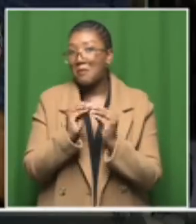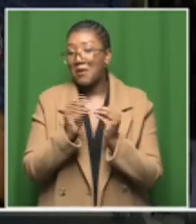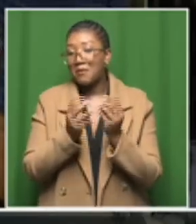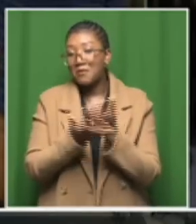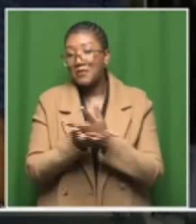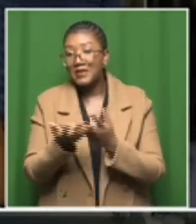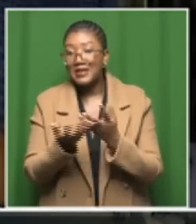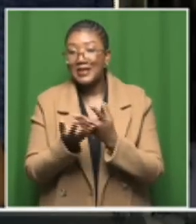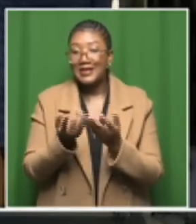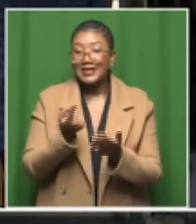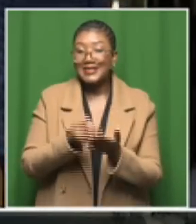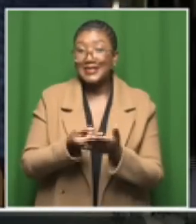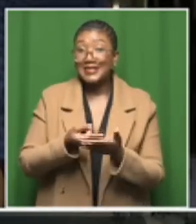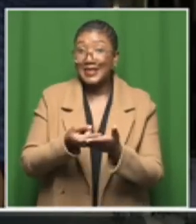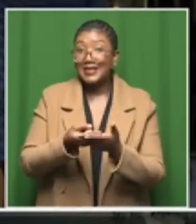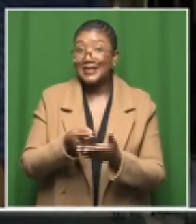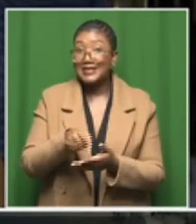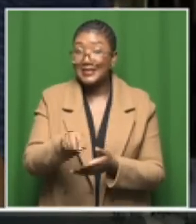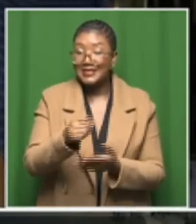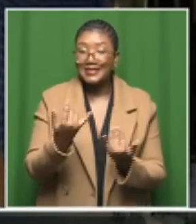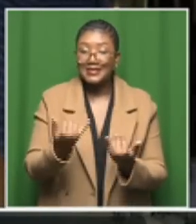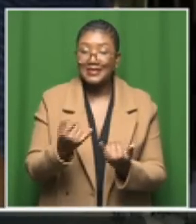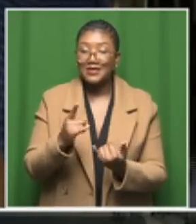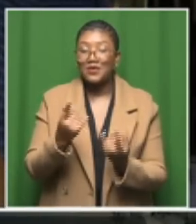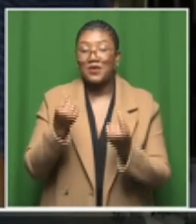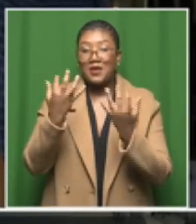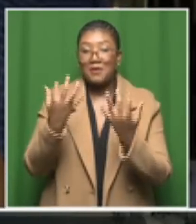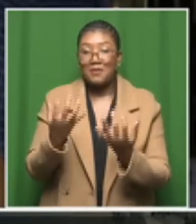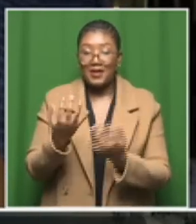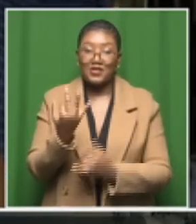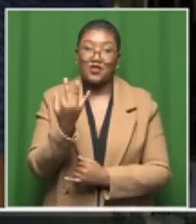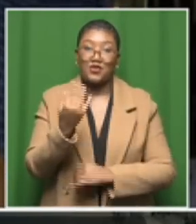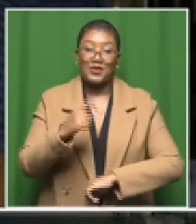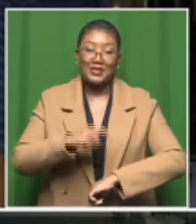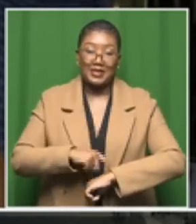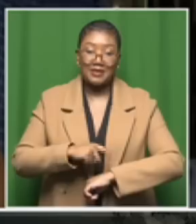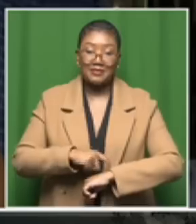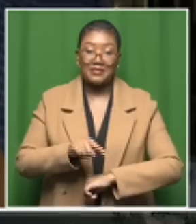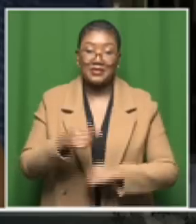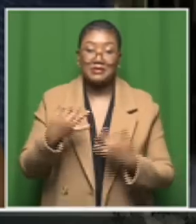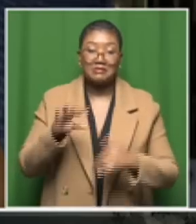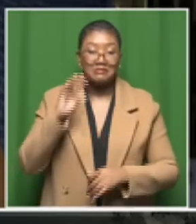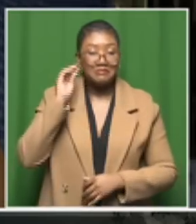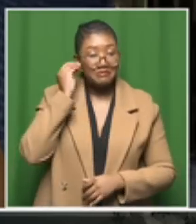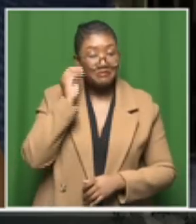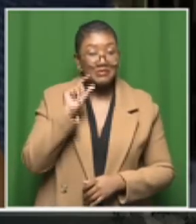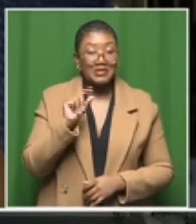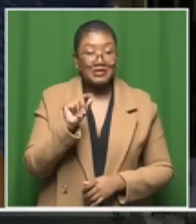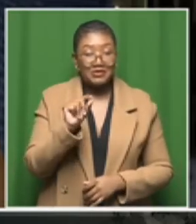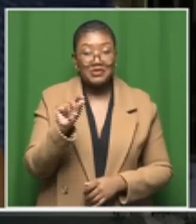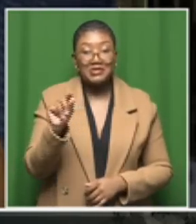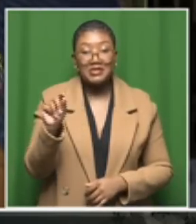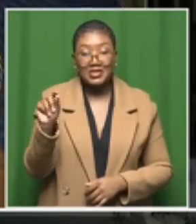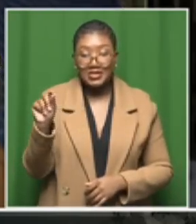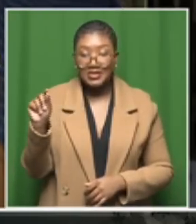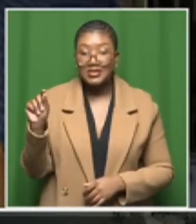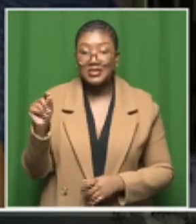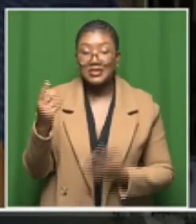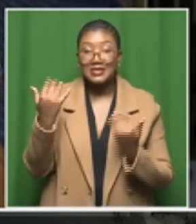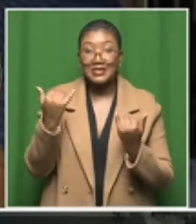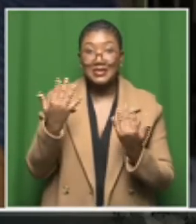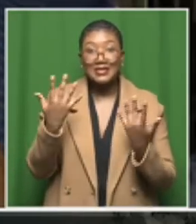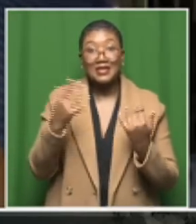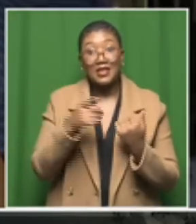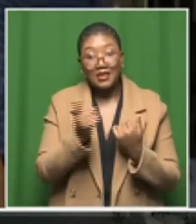this particular third attempt of a budget by the Minister of Finance. It is going to be interesting how these particular former socialists,